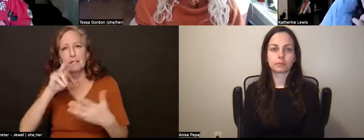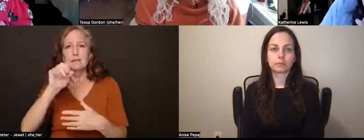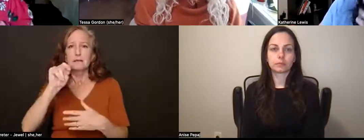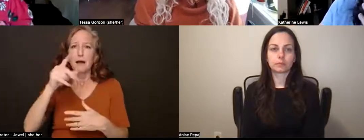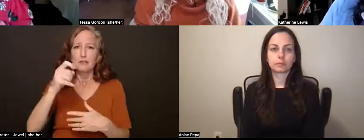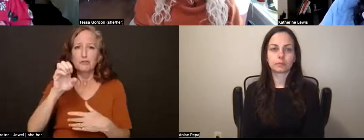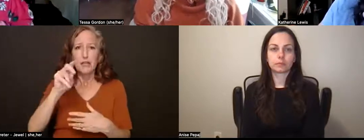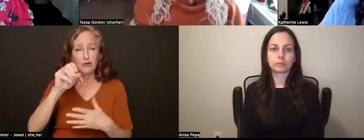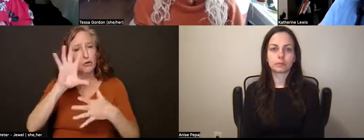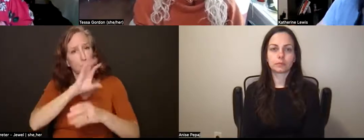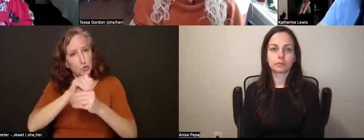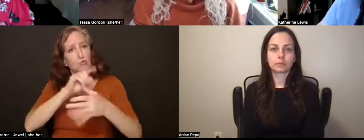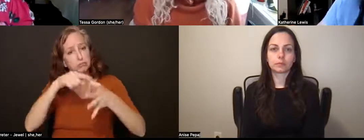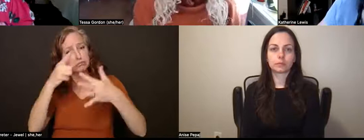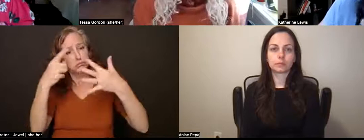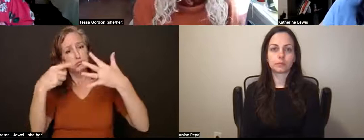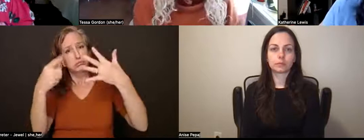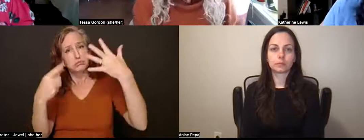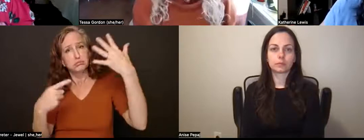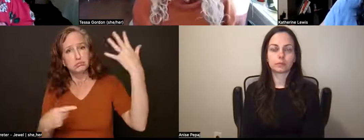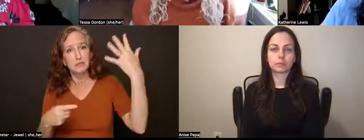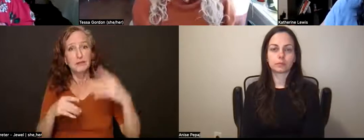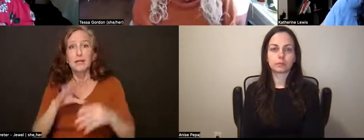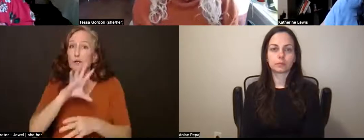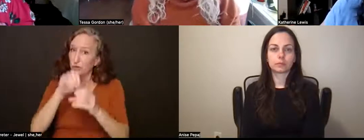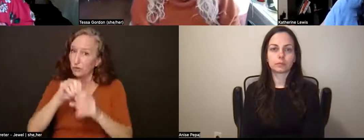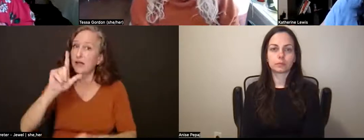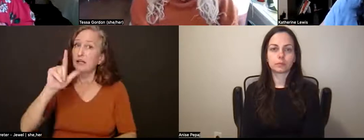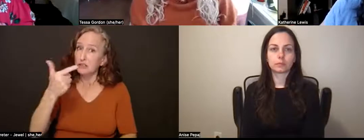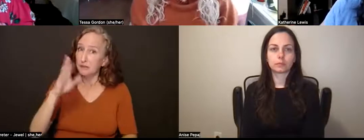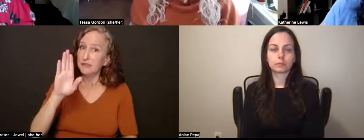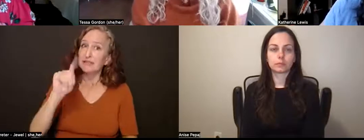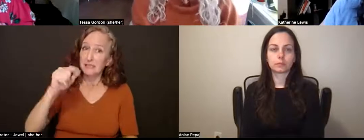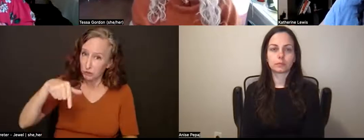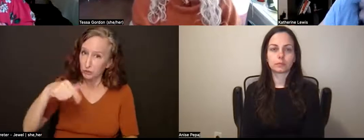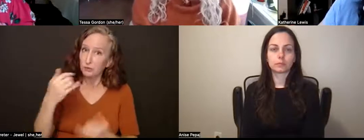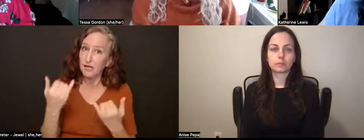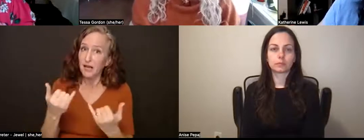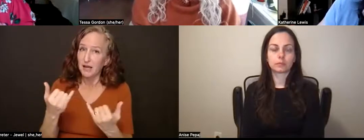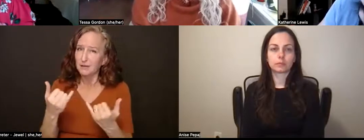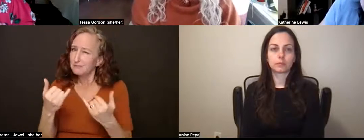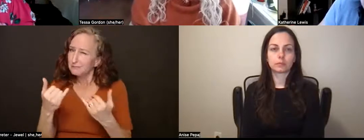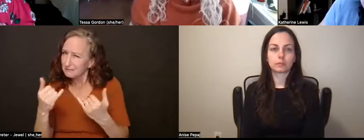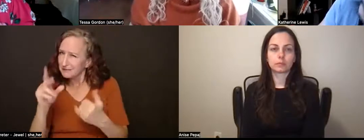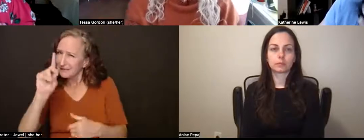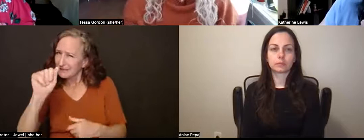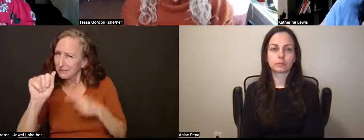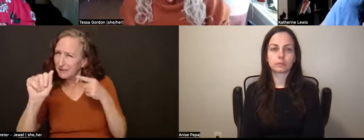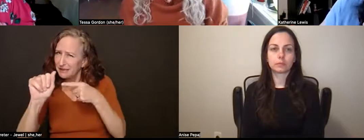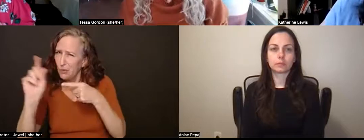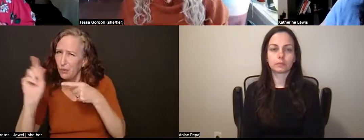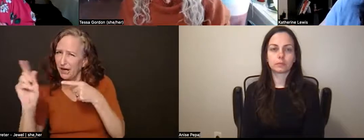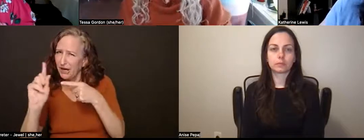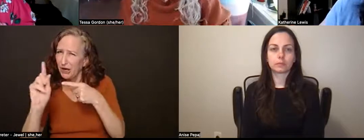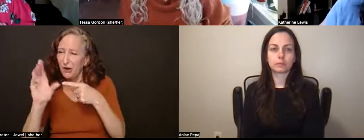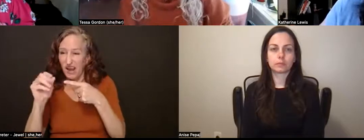like we're including other studies. We even include LGBTQ now. Okay, but you don't include disability, which ties all of